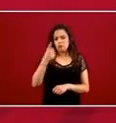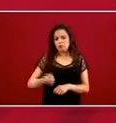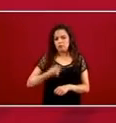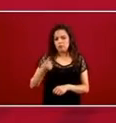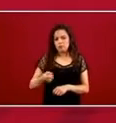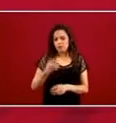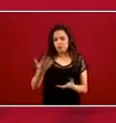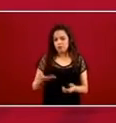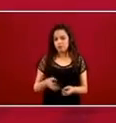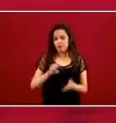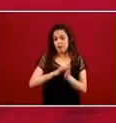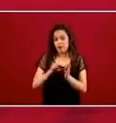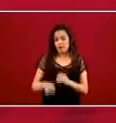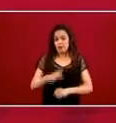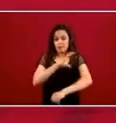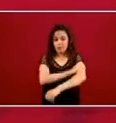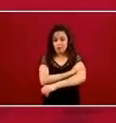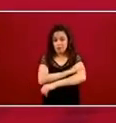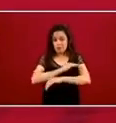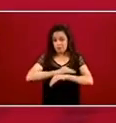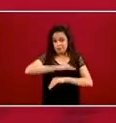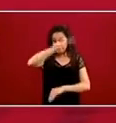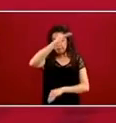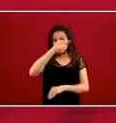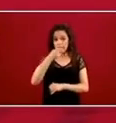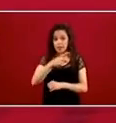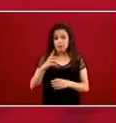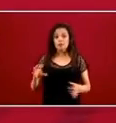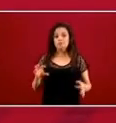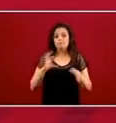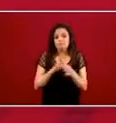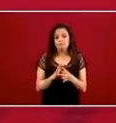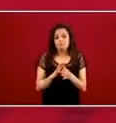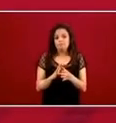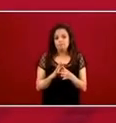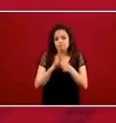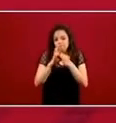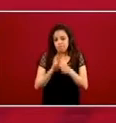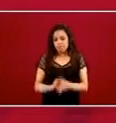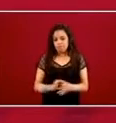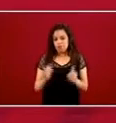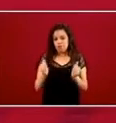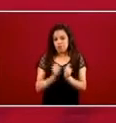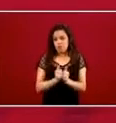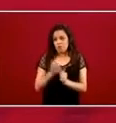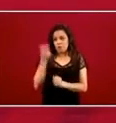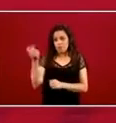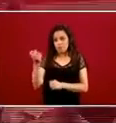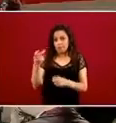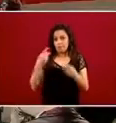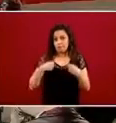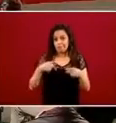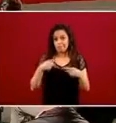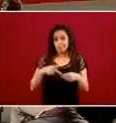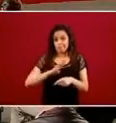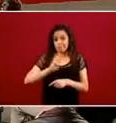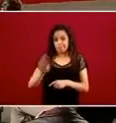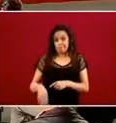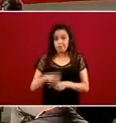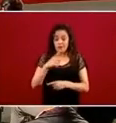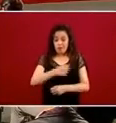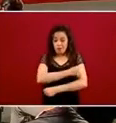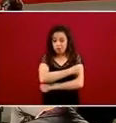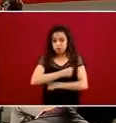with them a set of chronic diseases like hypertension that are closely related,